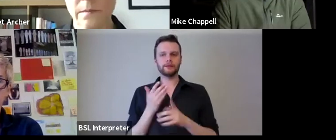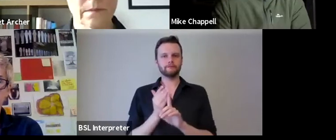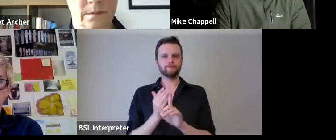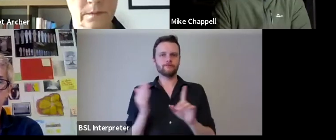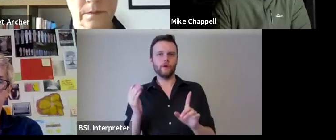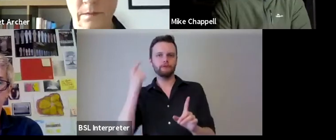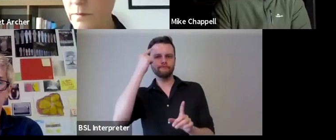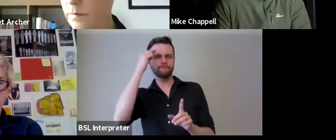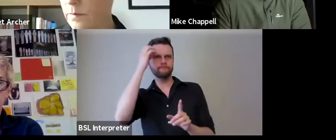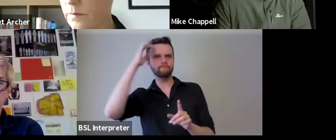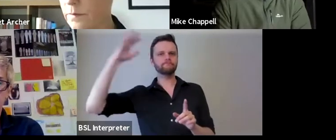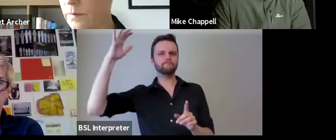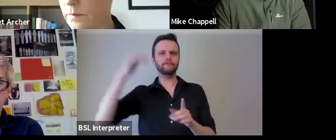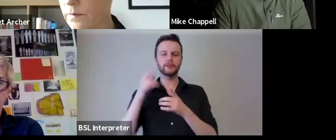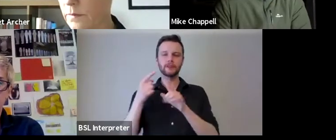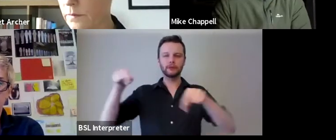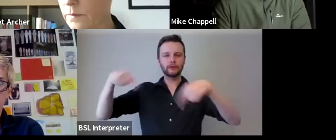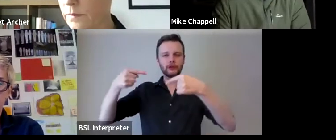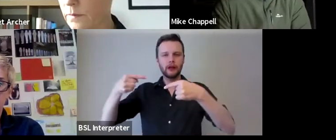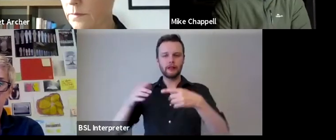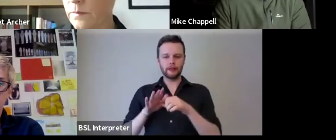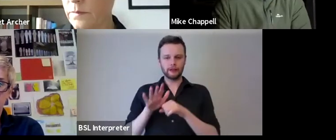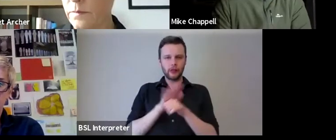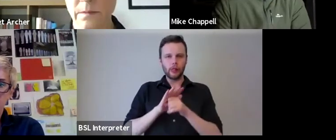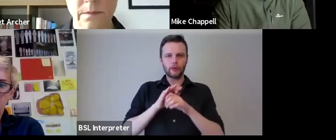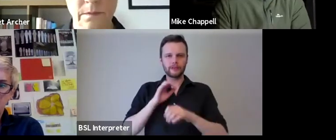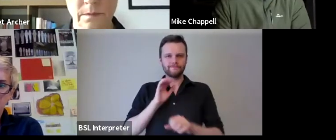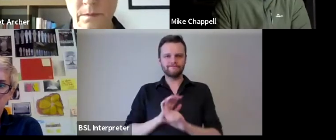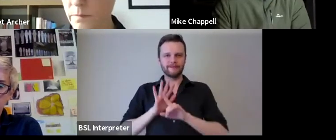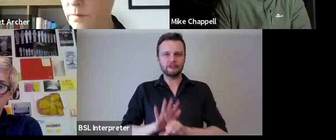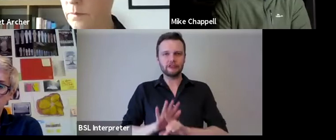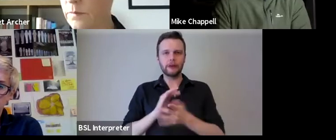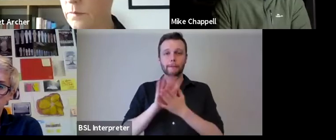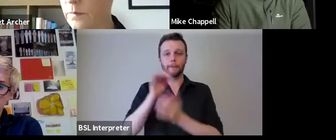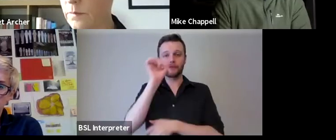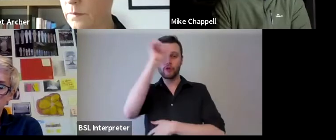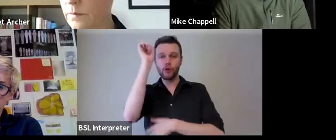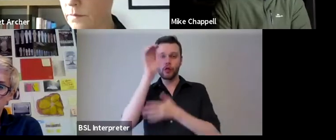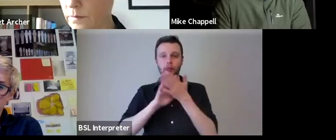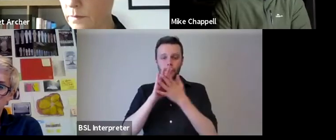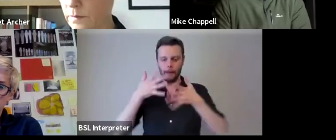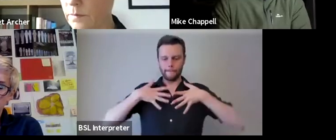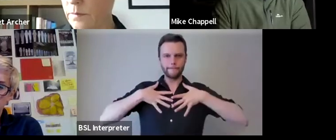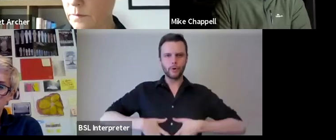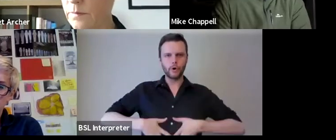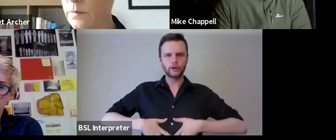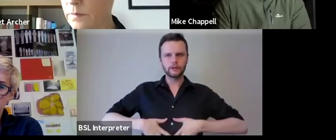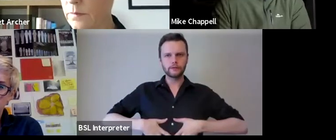thought to challenge local constraints on our knowledge about our bodies in the